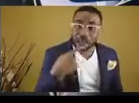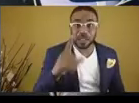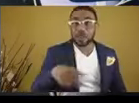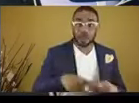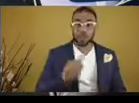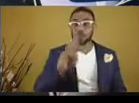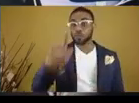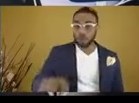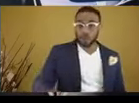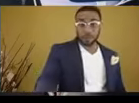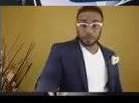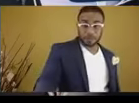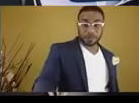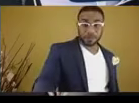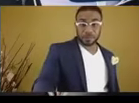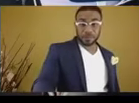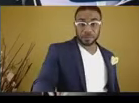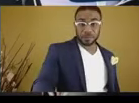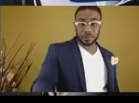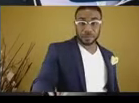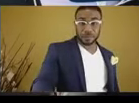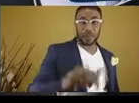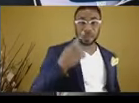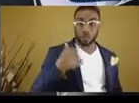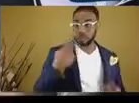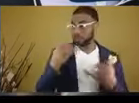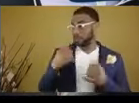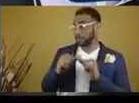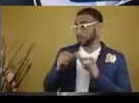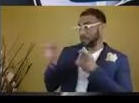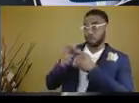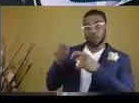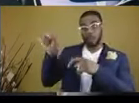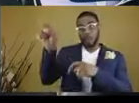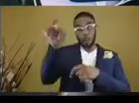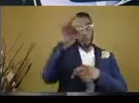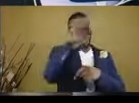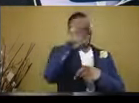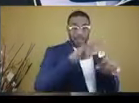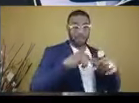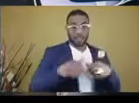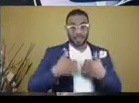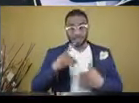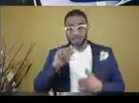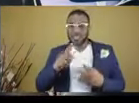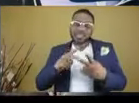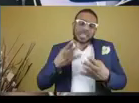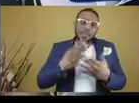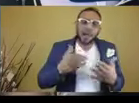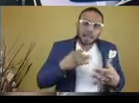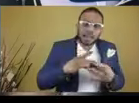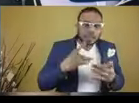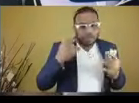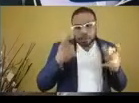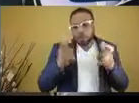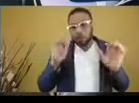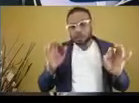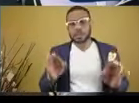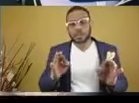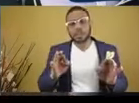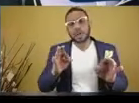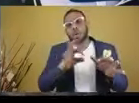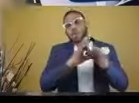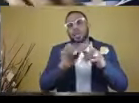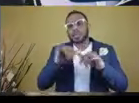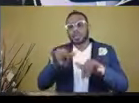Trumps, right? And I can tell you about the Trumps that we still continue to deal with, even as I live in Georgia. The second part that I'll say, just kind of quickly related into